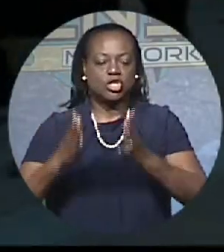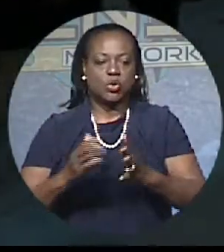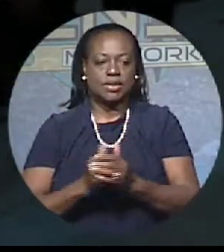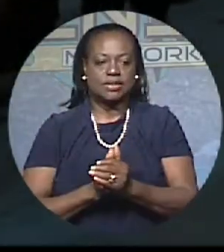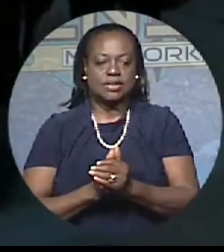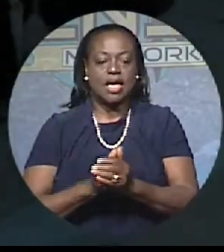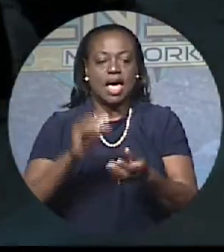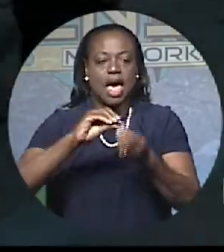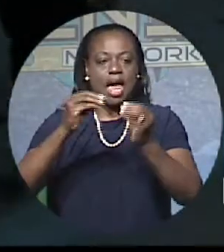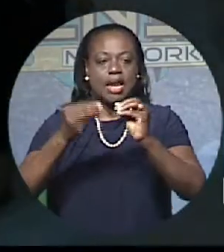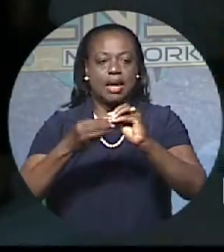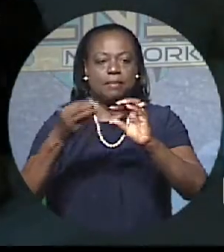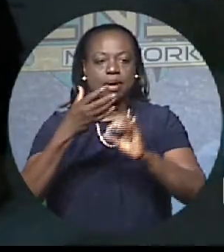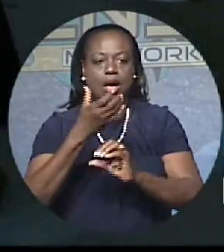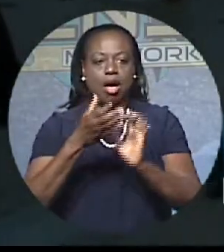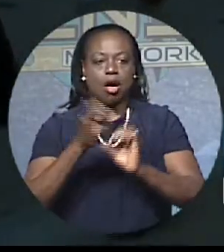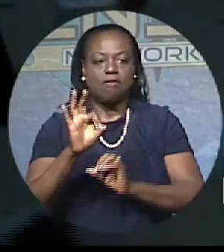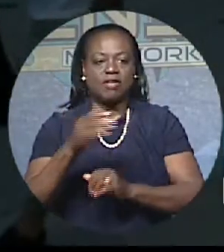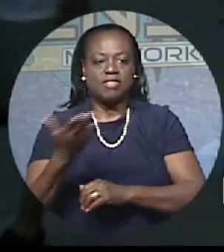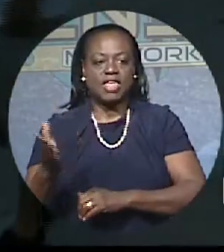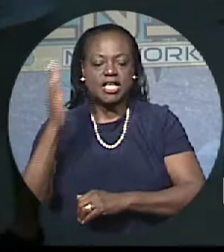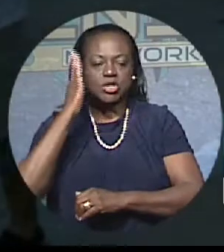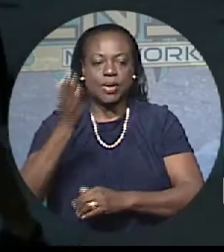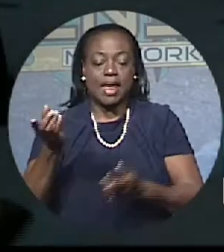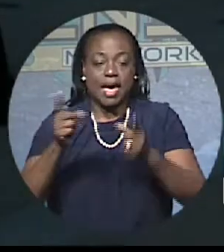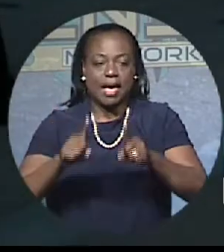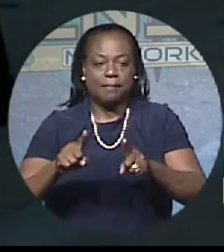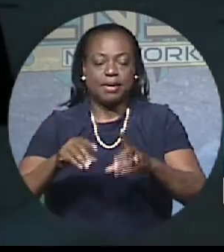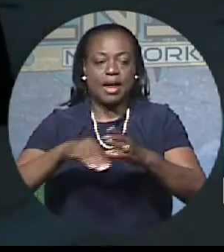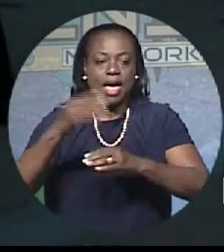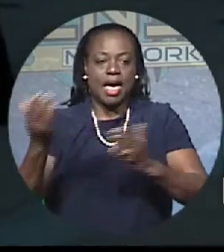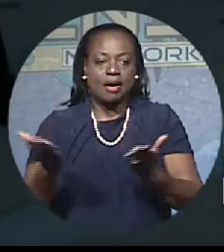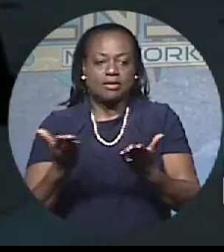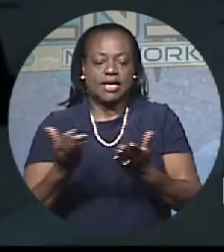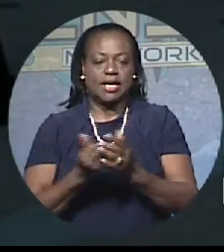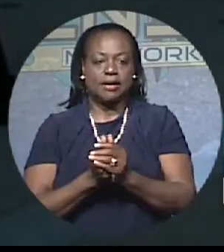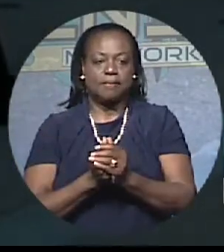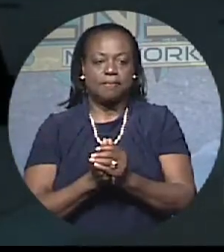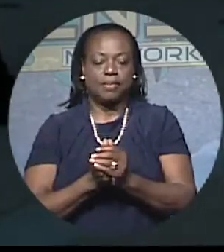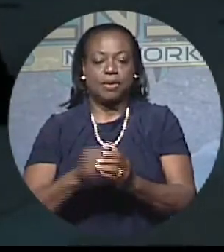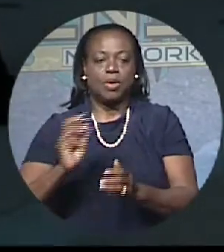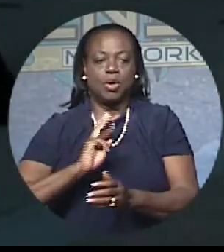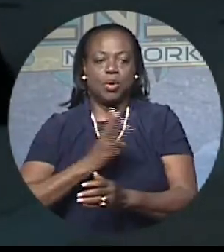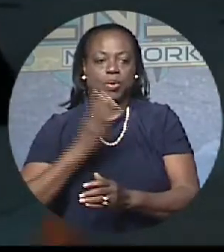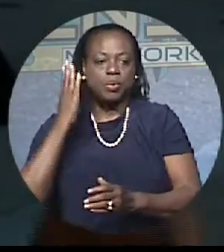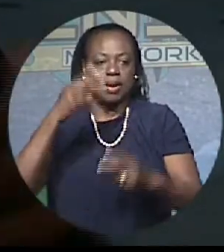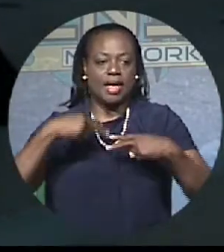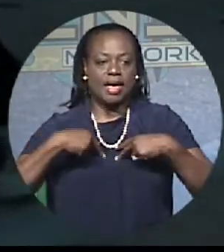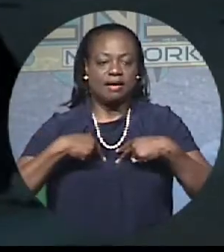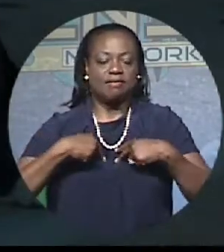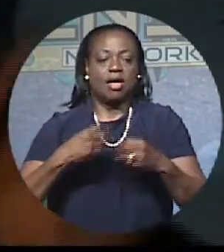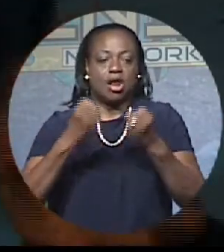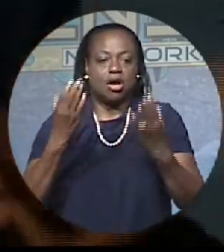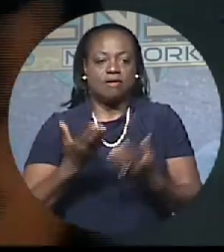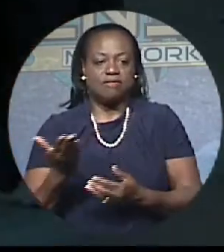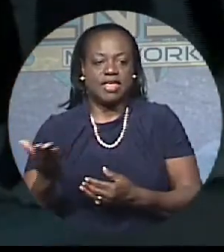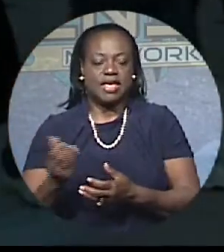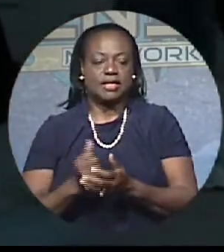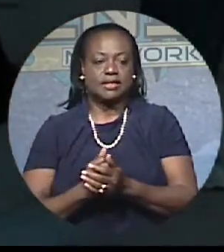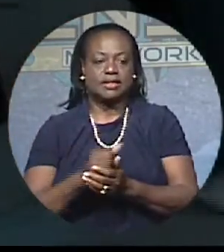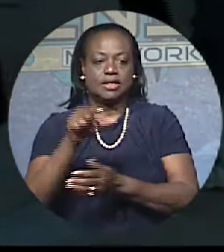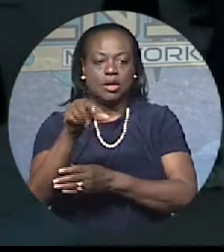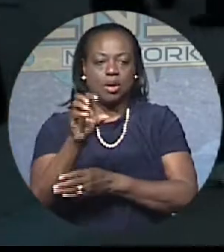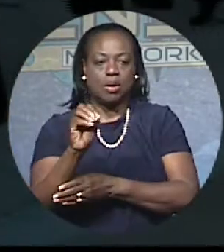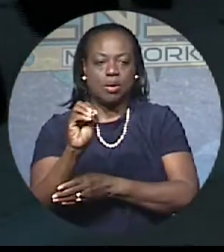of fairs out here, a number of events. Ed Fields told me that they have bookings already, but we're going to stage a number of things. So, of course, we're revitalizing